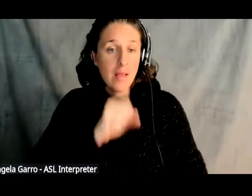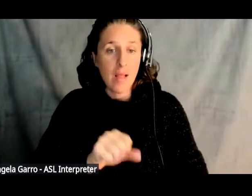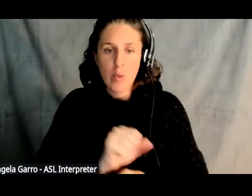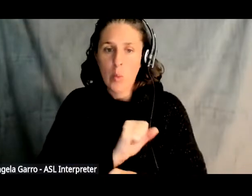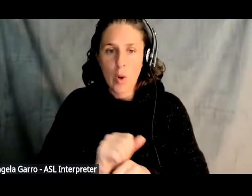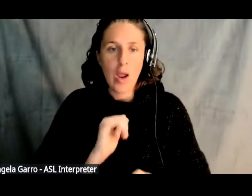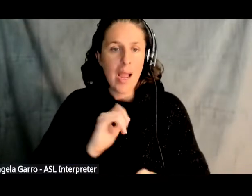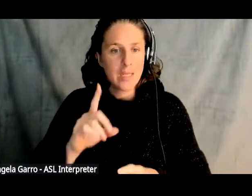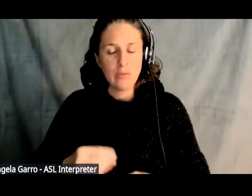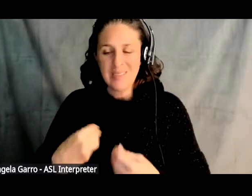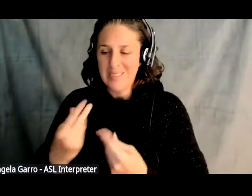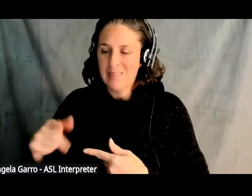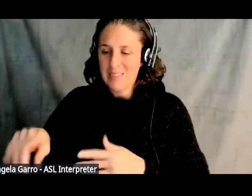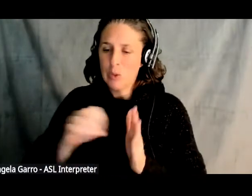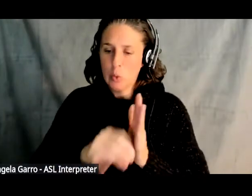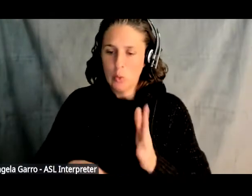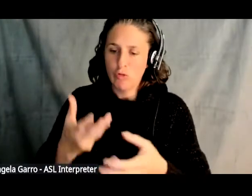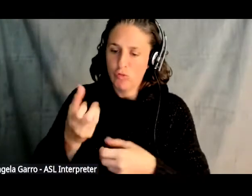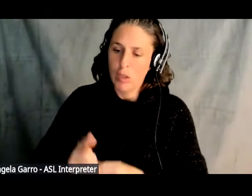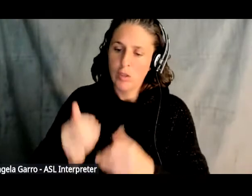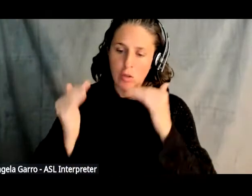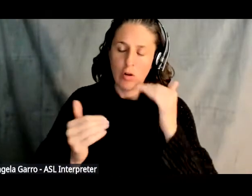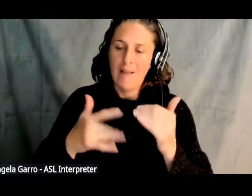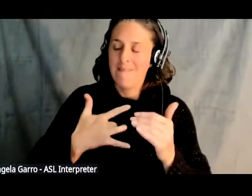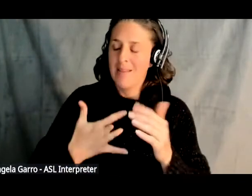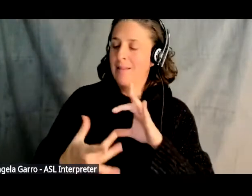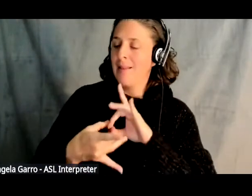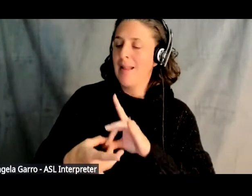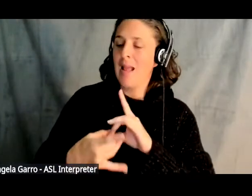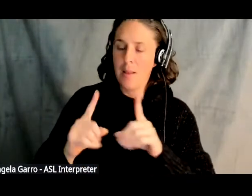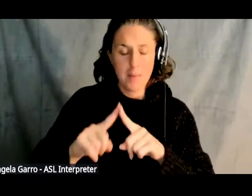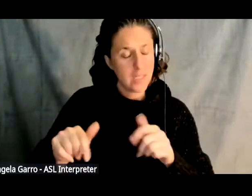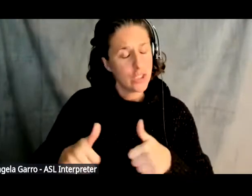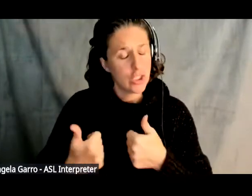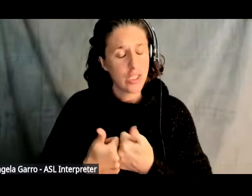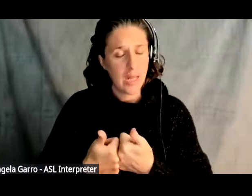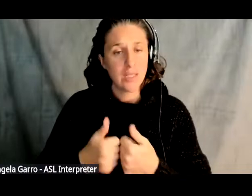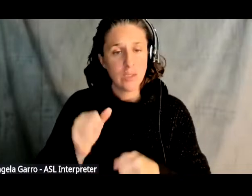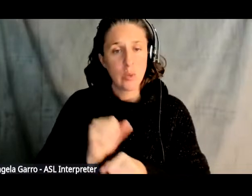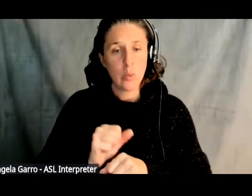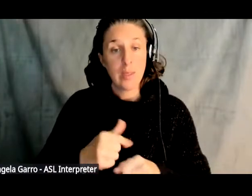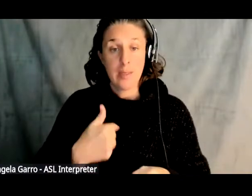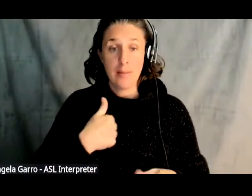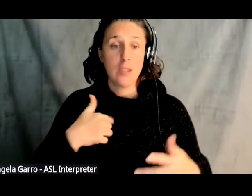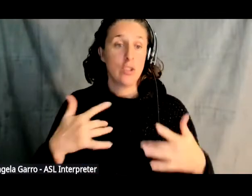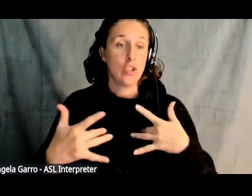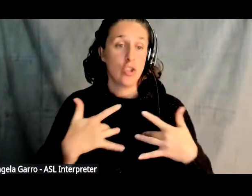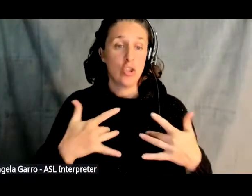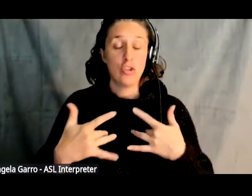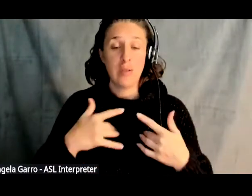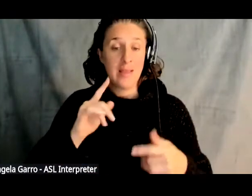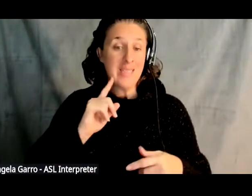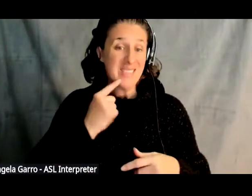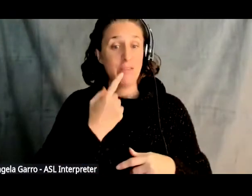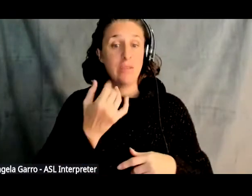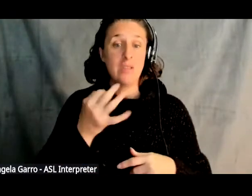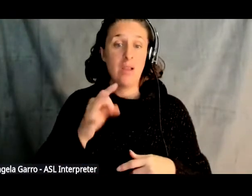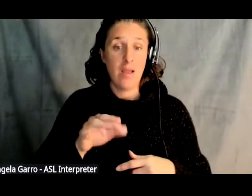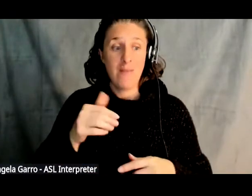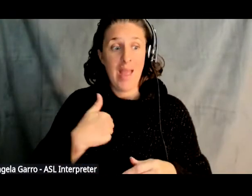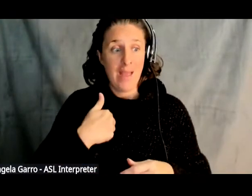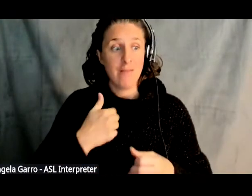trusted adult to feel connected to, but it's challenging work. I am concerned that the seriousness of having a strong